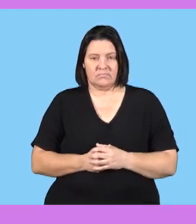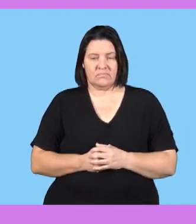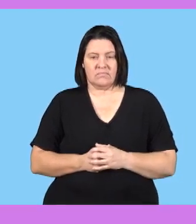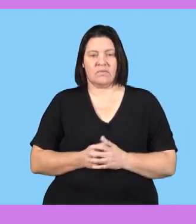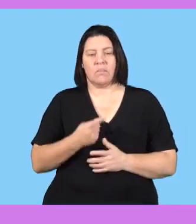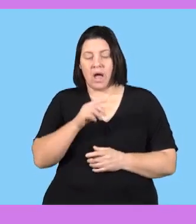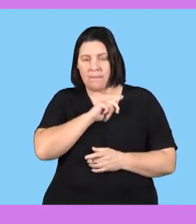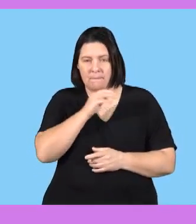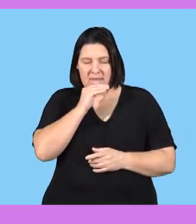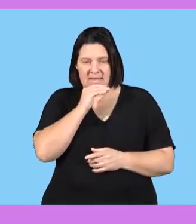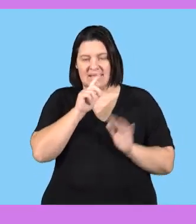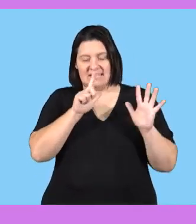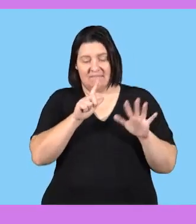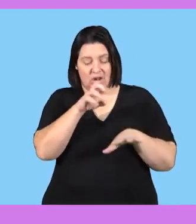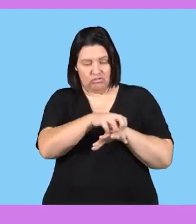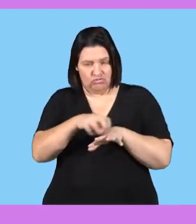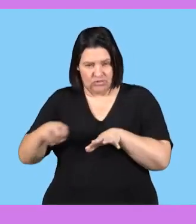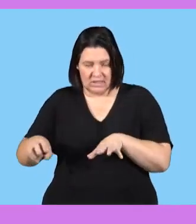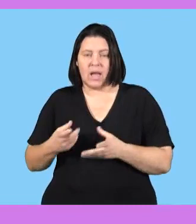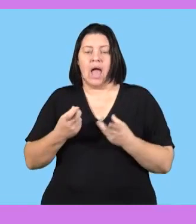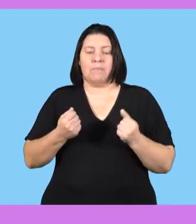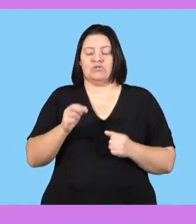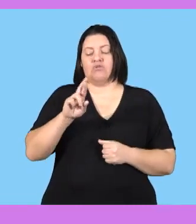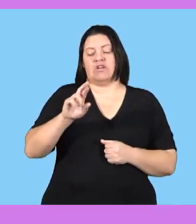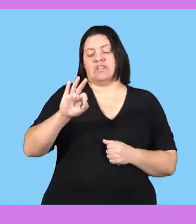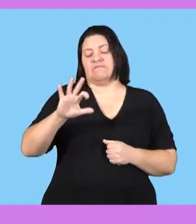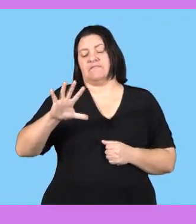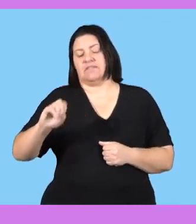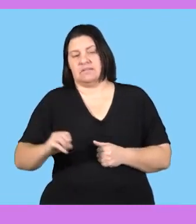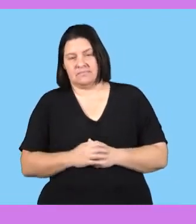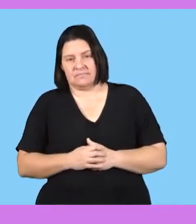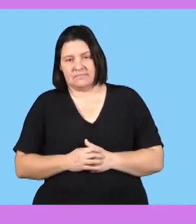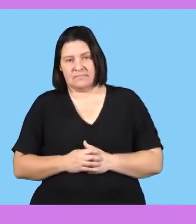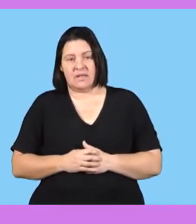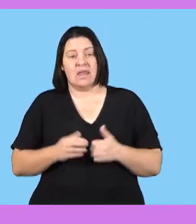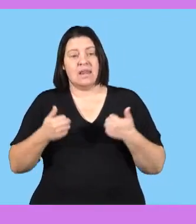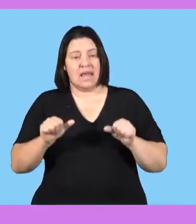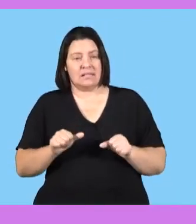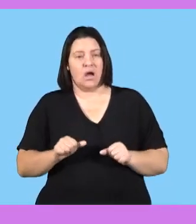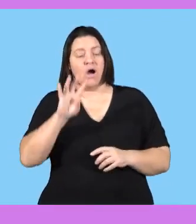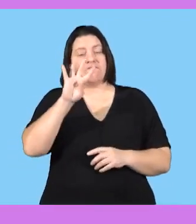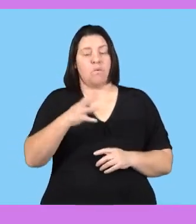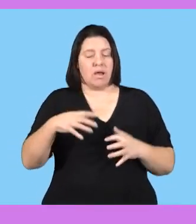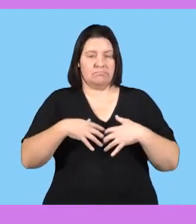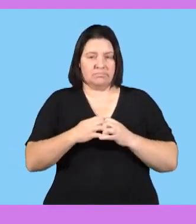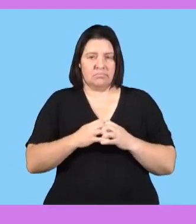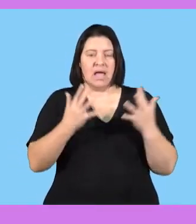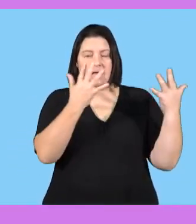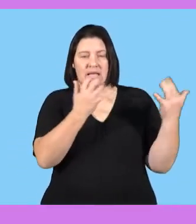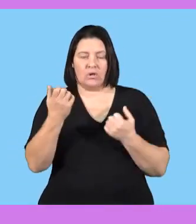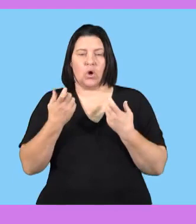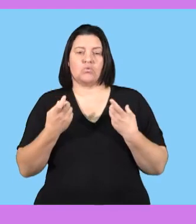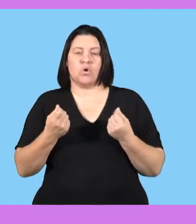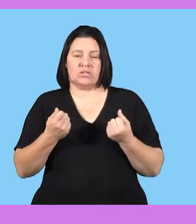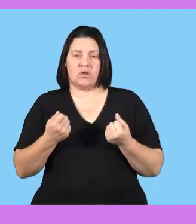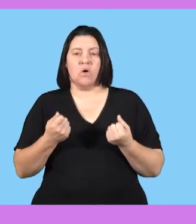we are going to have for 7 pieces of jewelry. The next question, determine the formula to